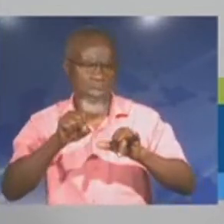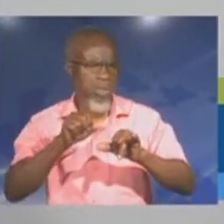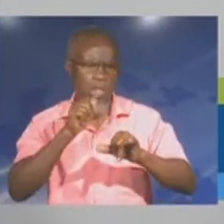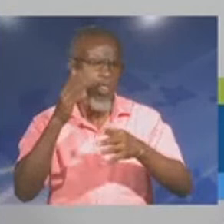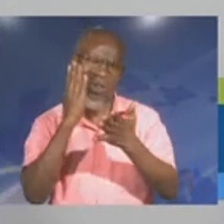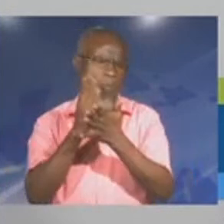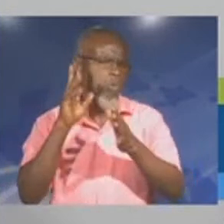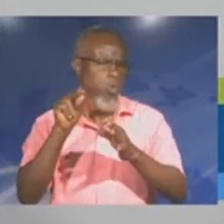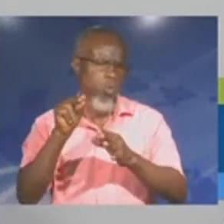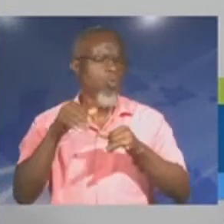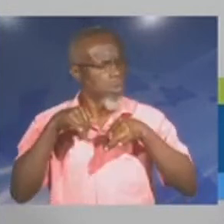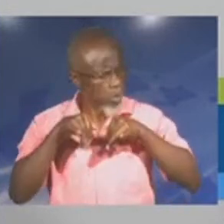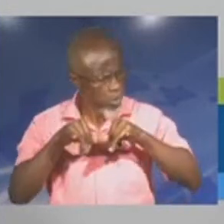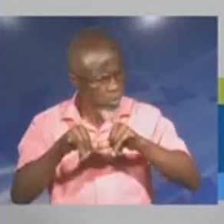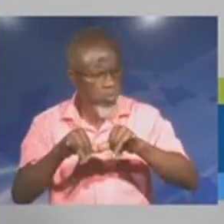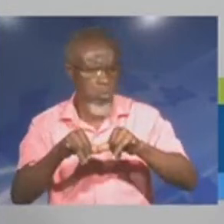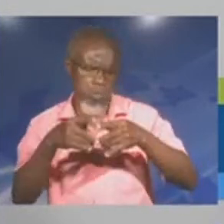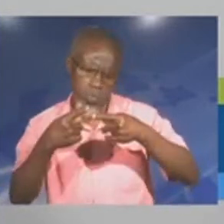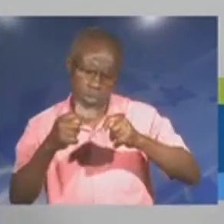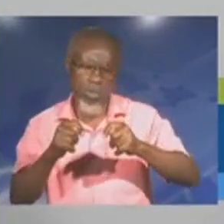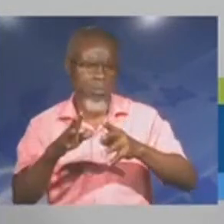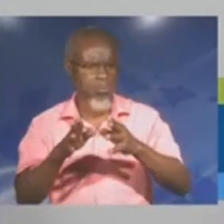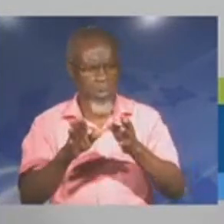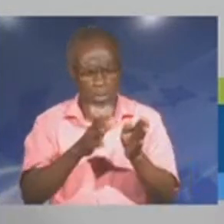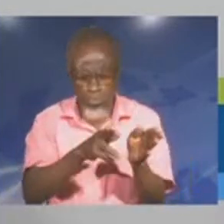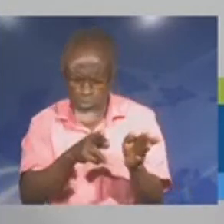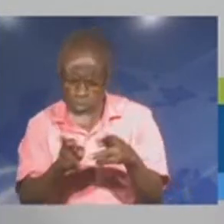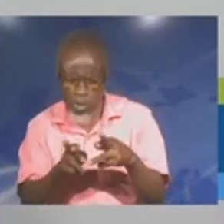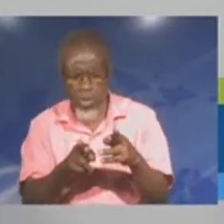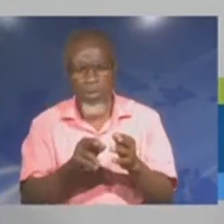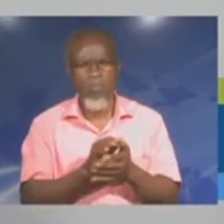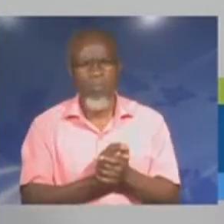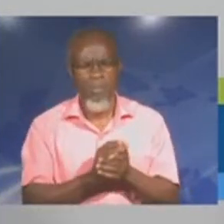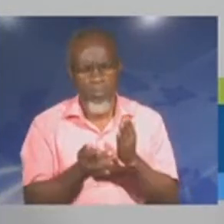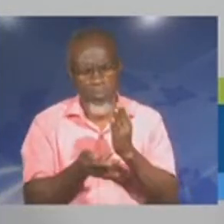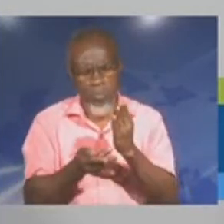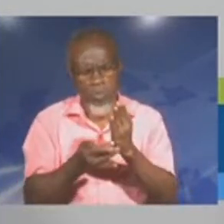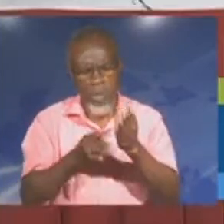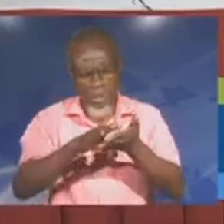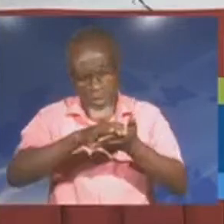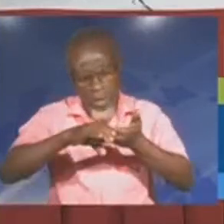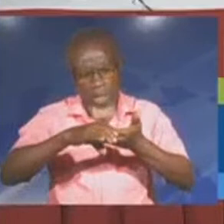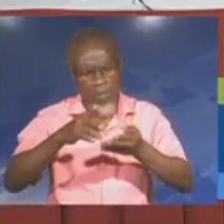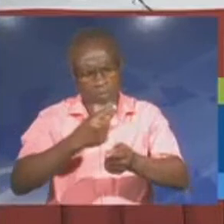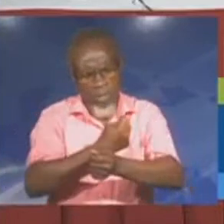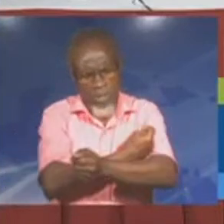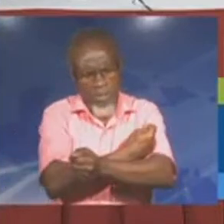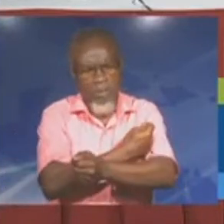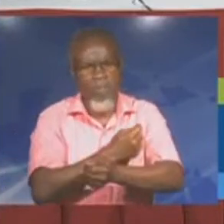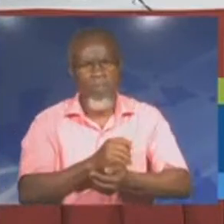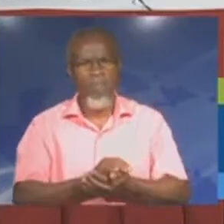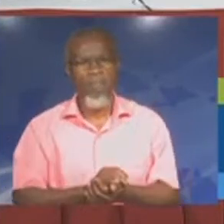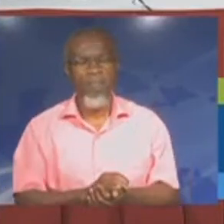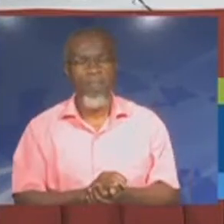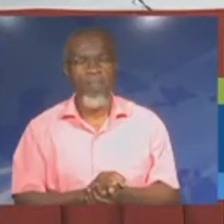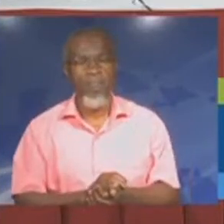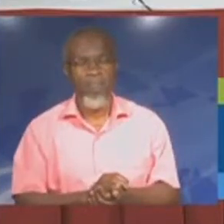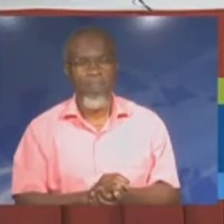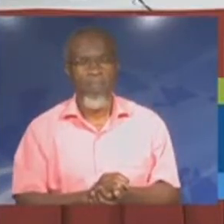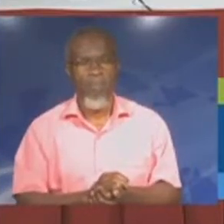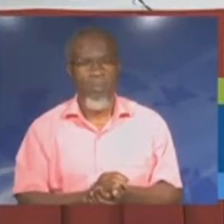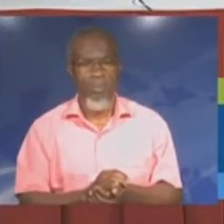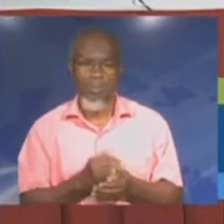of Digital Transformation. Thank you very much. Thank you very much, Minister. We go to TV6 for your